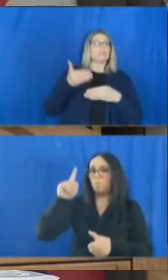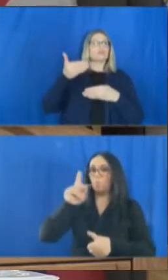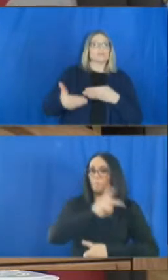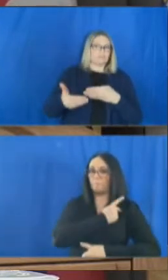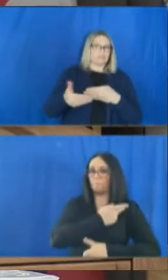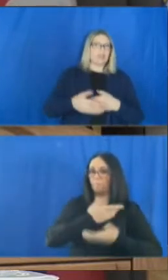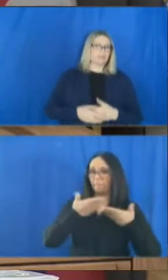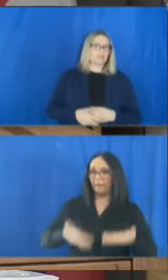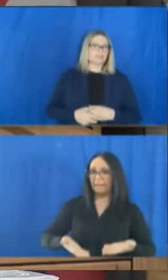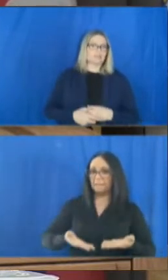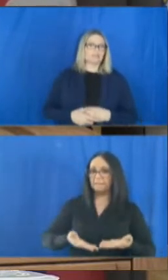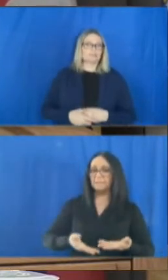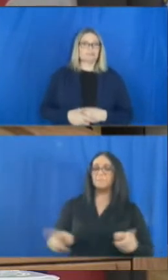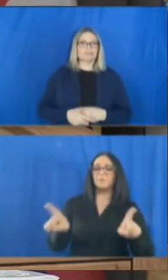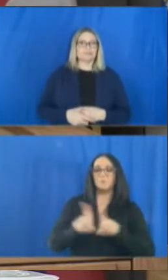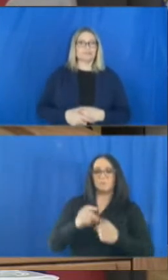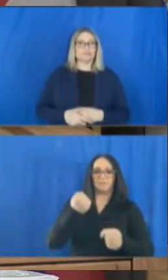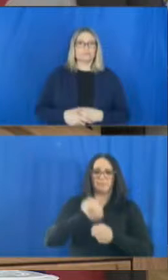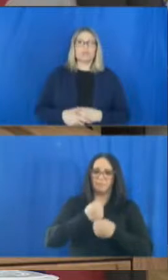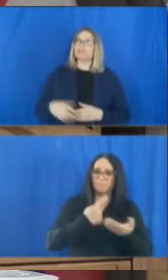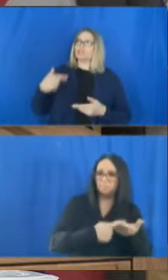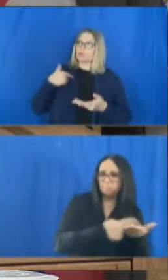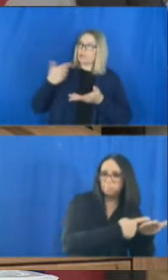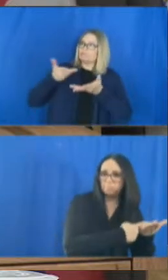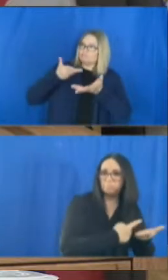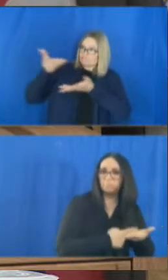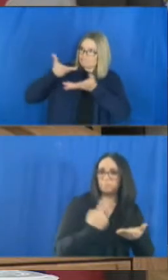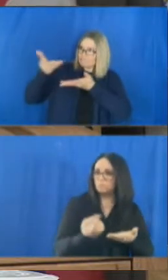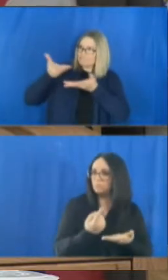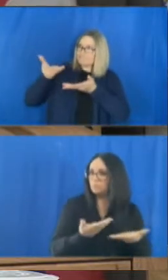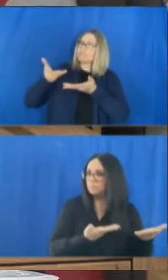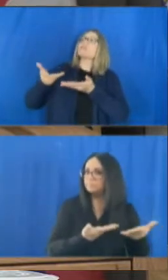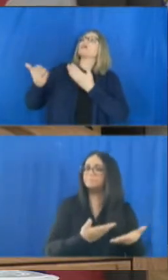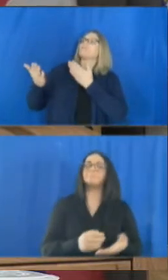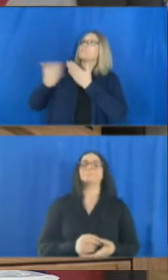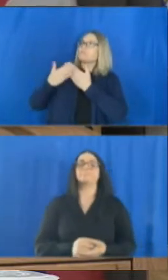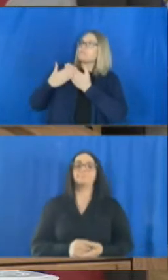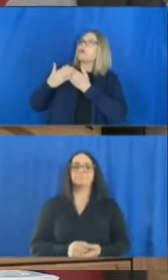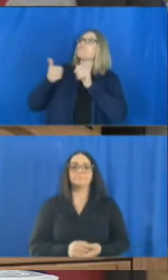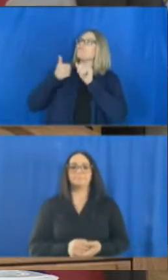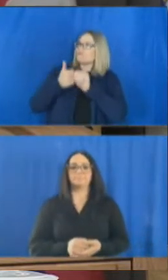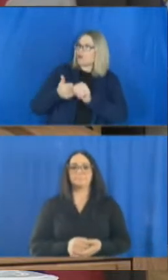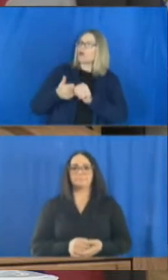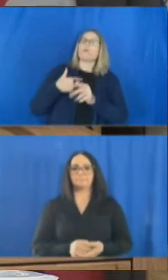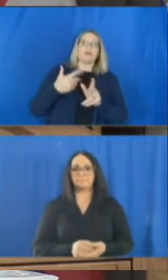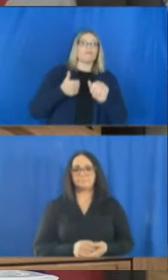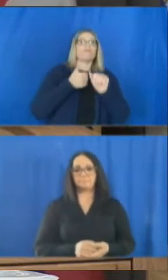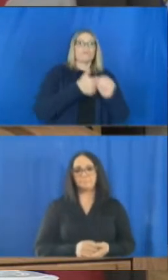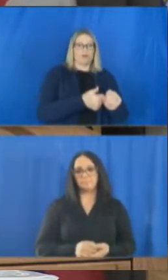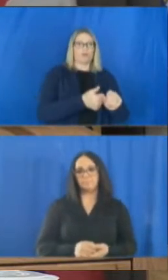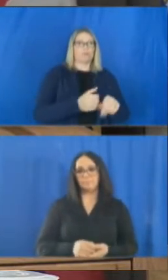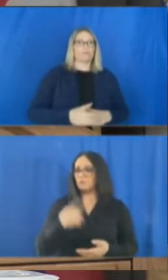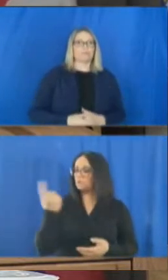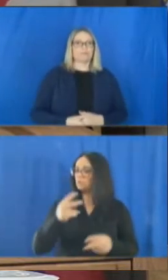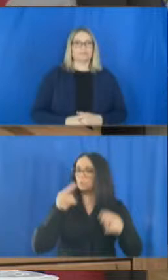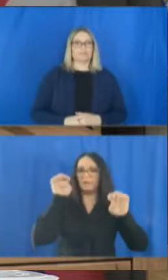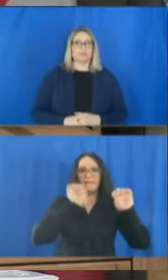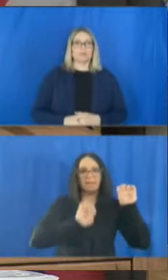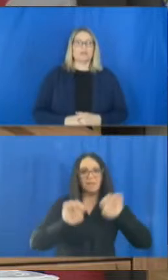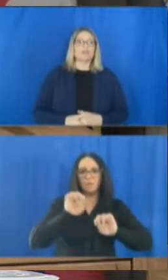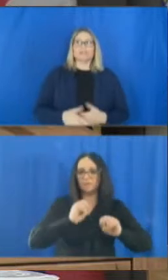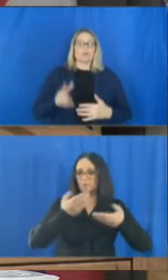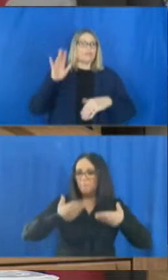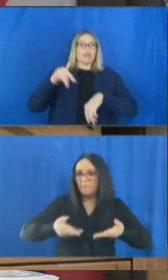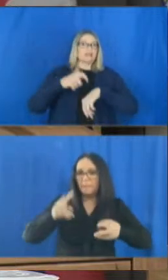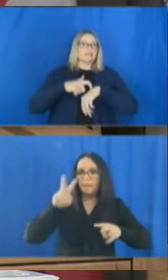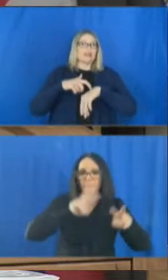that we are able to manage this going forward, as you've heard. And so it's a balancing decision of what's the right thing to